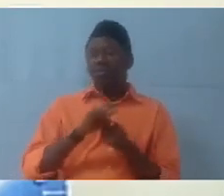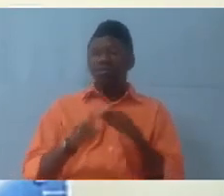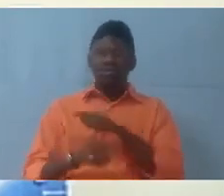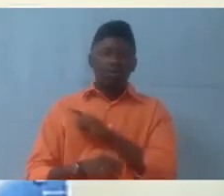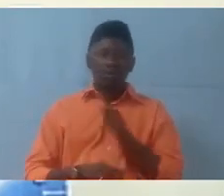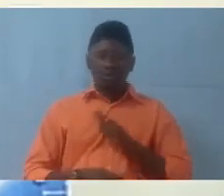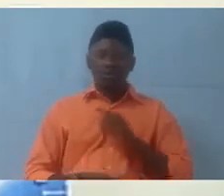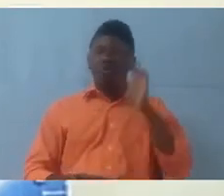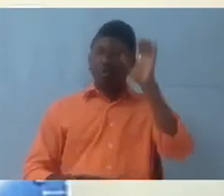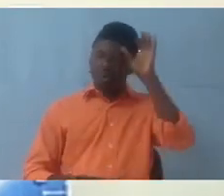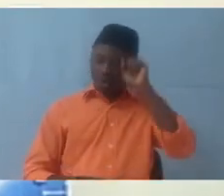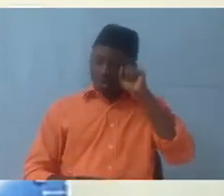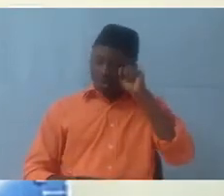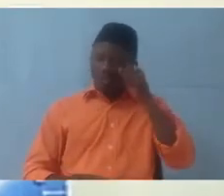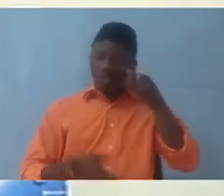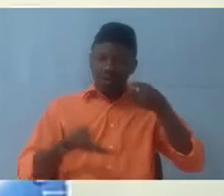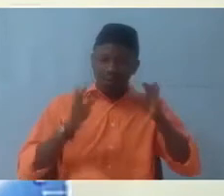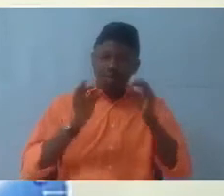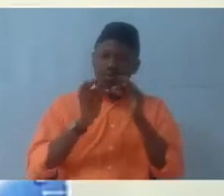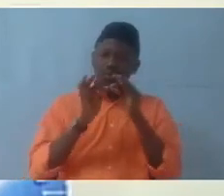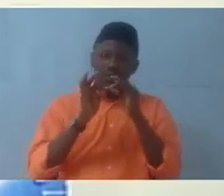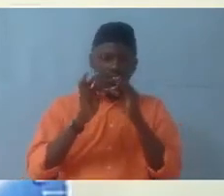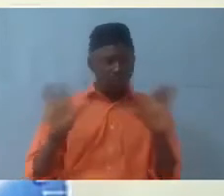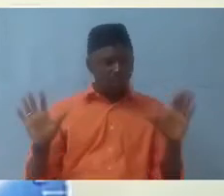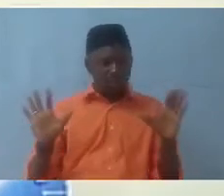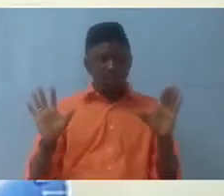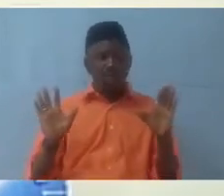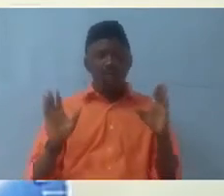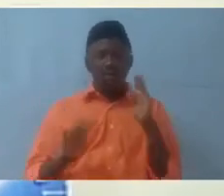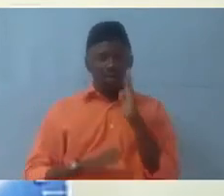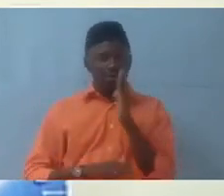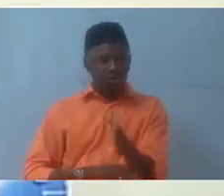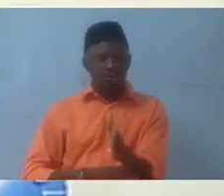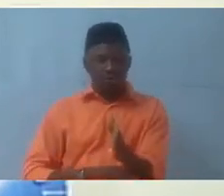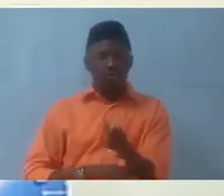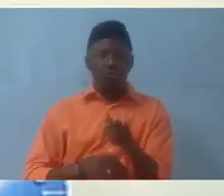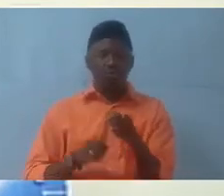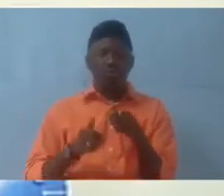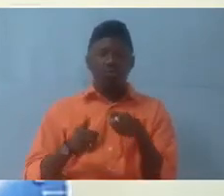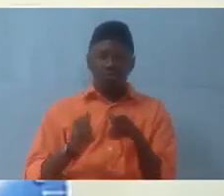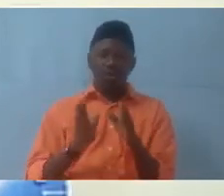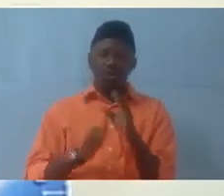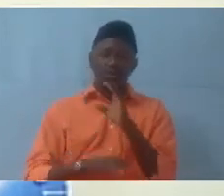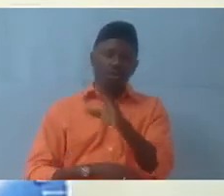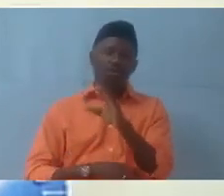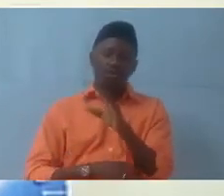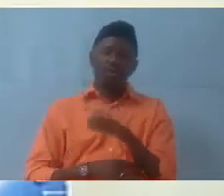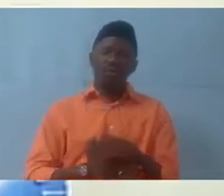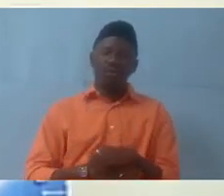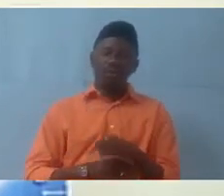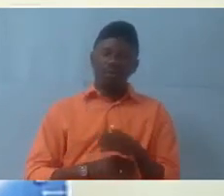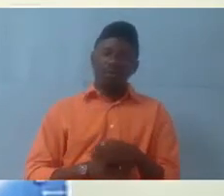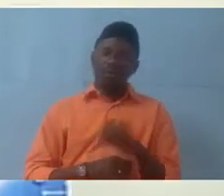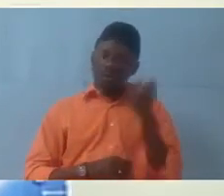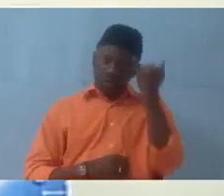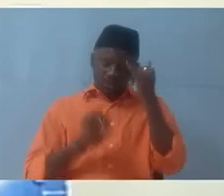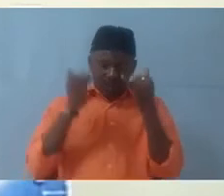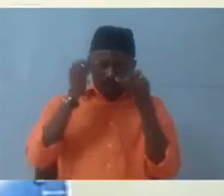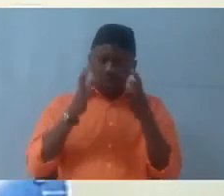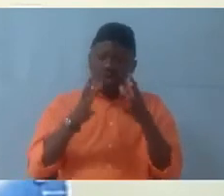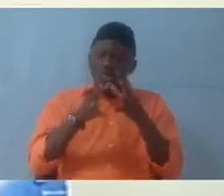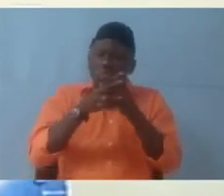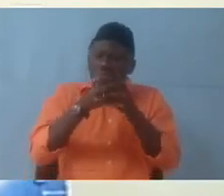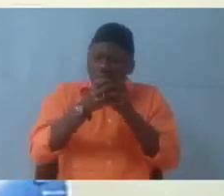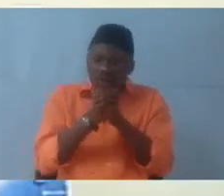sense of patriotism. Foxi rek ñu xam nak li nga xamne ni moy xalaati ciofel li rew. The concept that collective interest